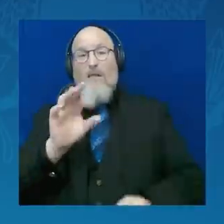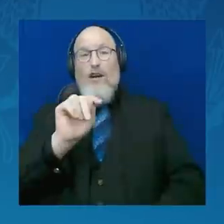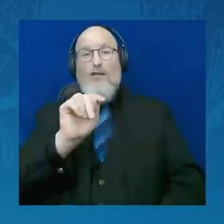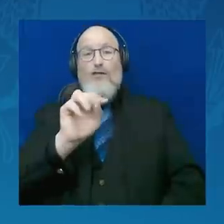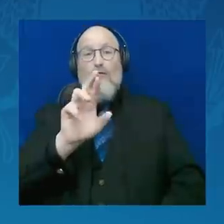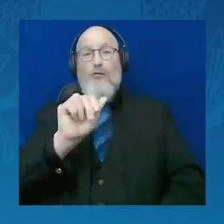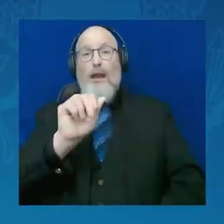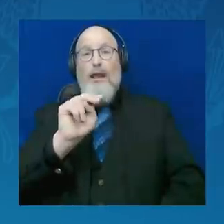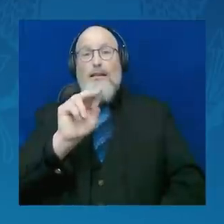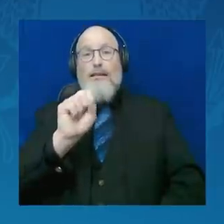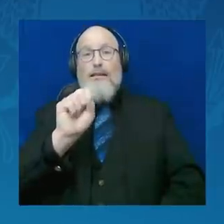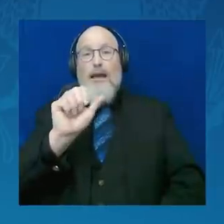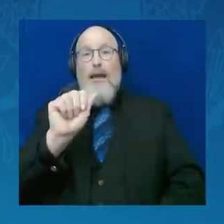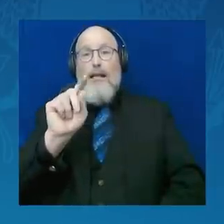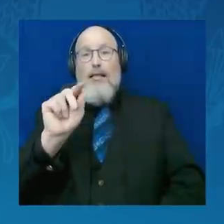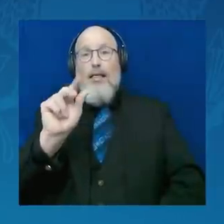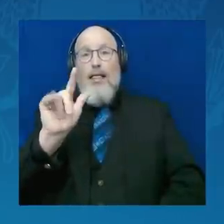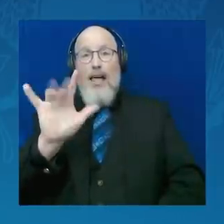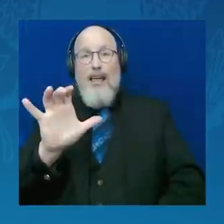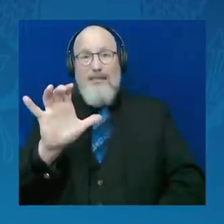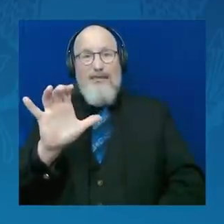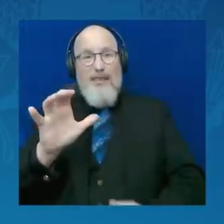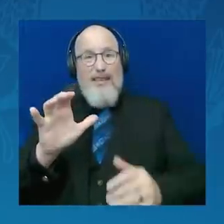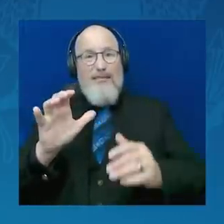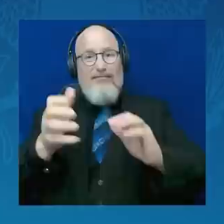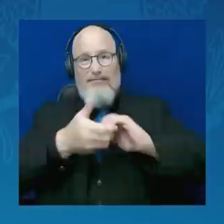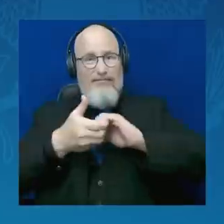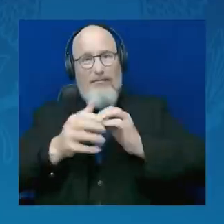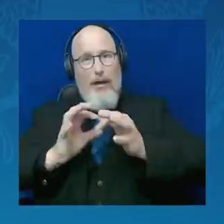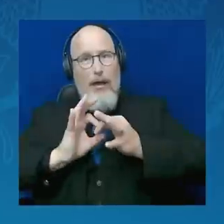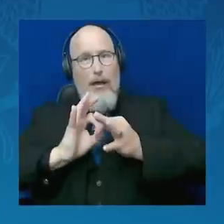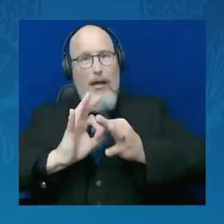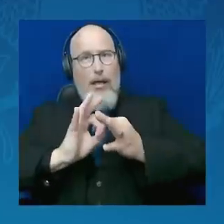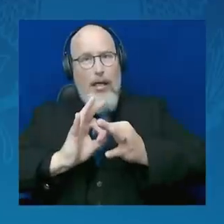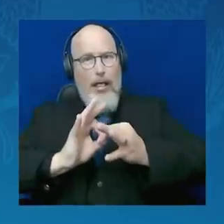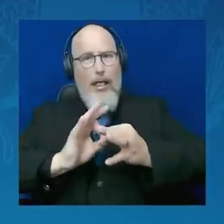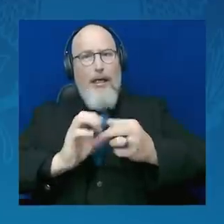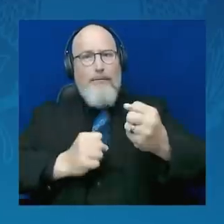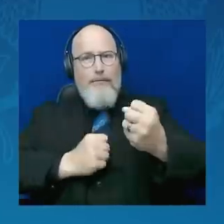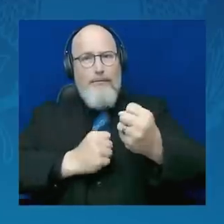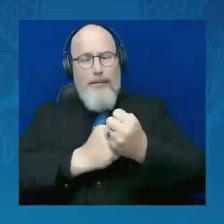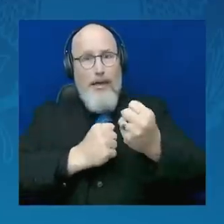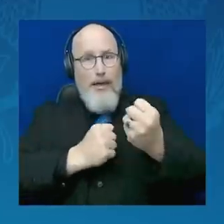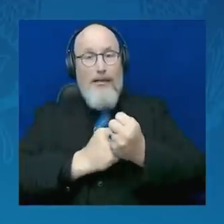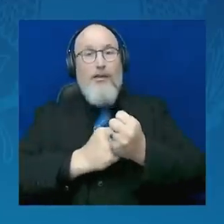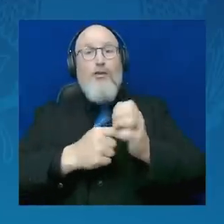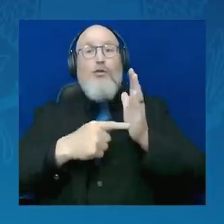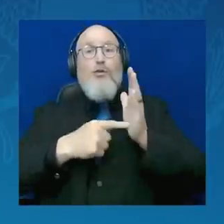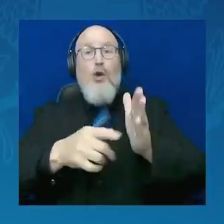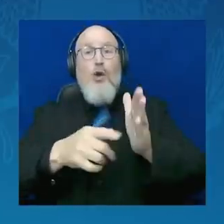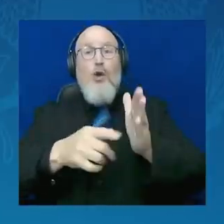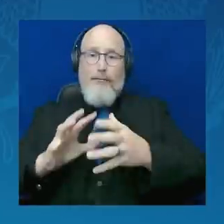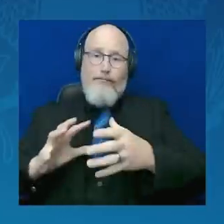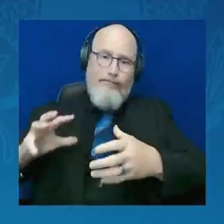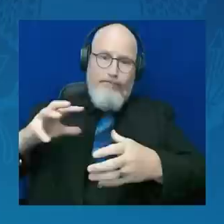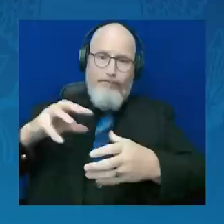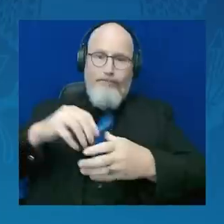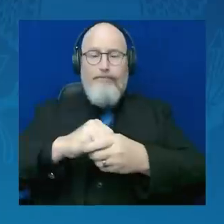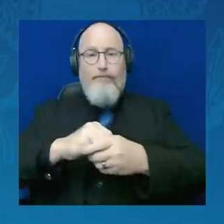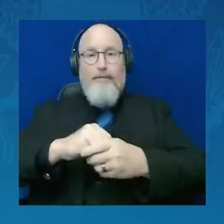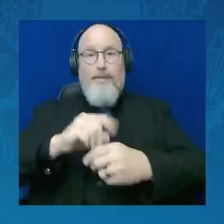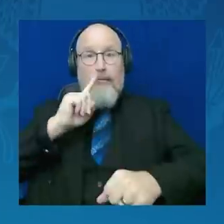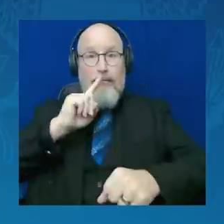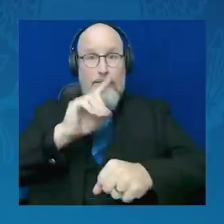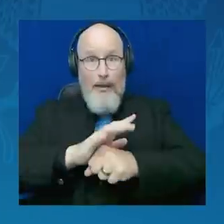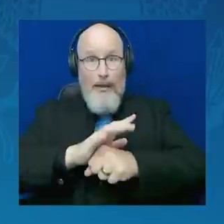bond, demonstrating decisive engagement and commitment of the United States to the security of